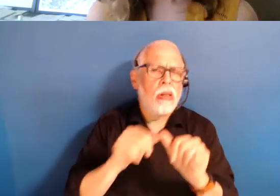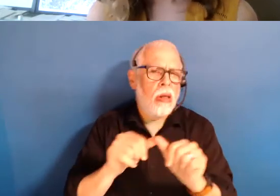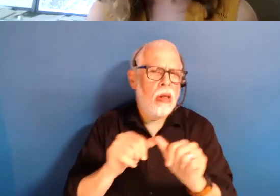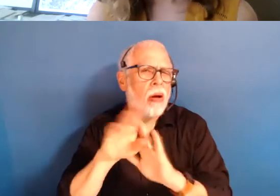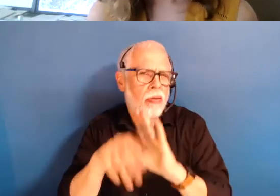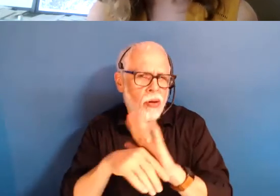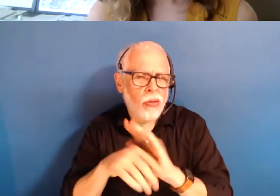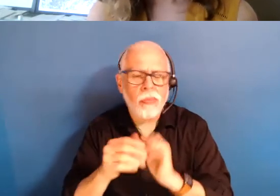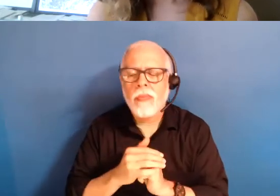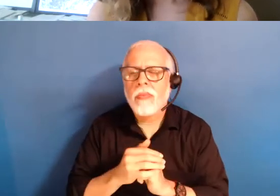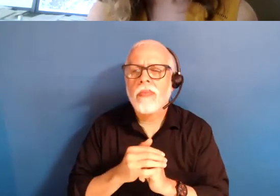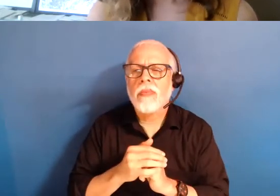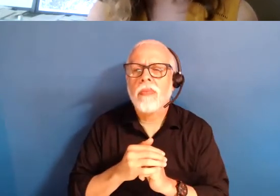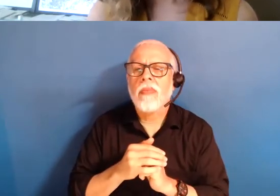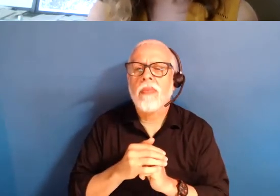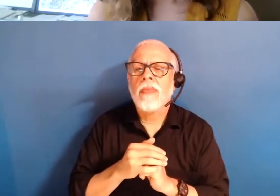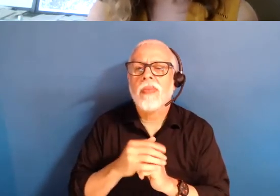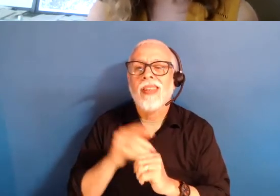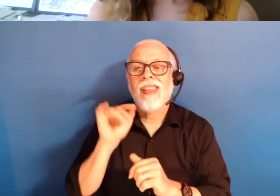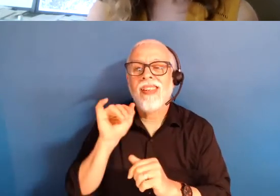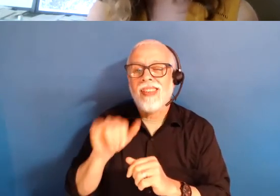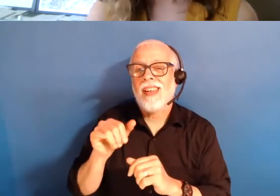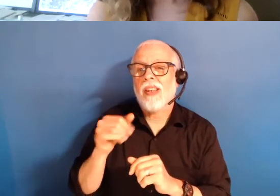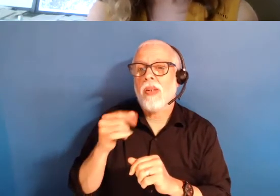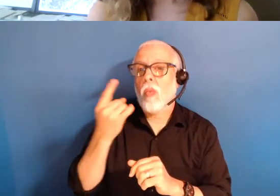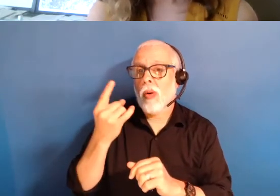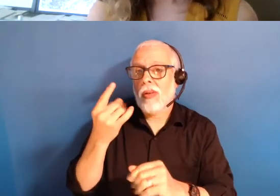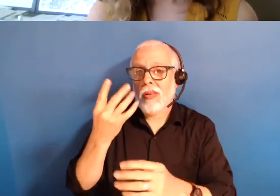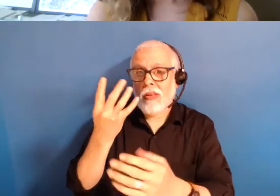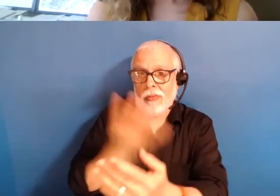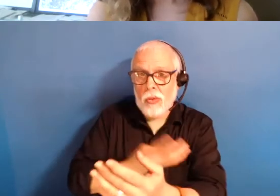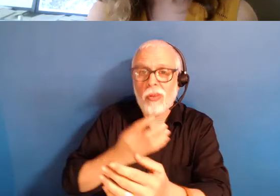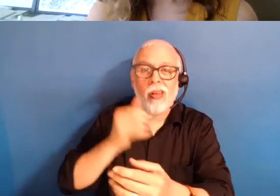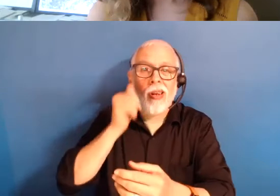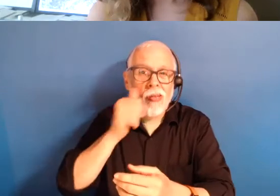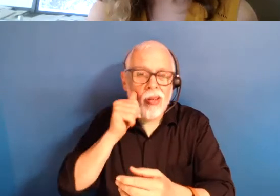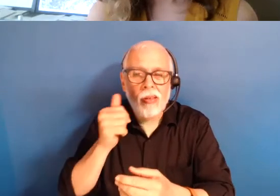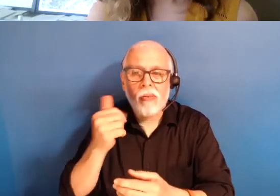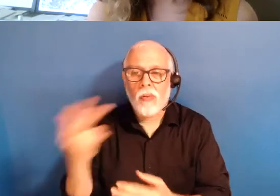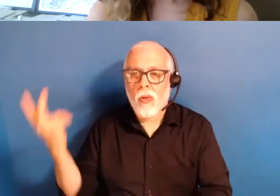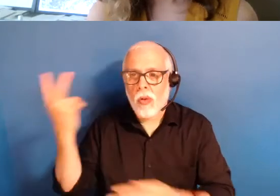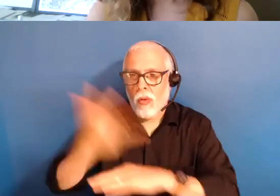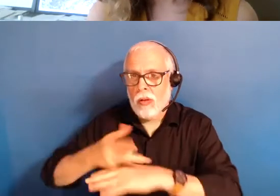hour. And that's one infusion per day for 3 days total.